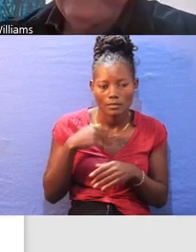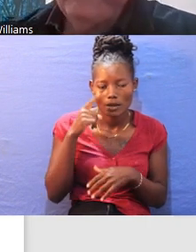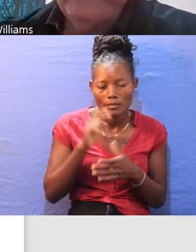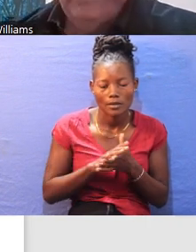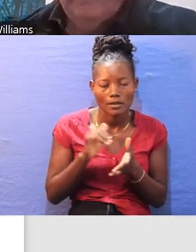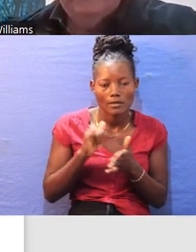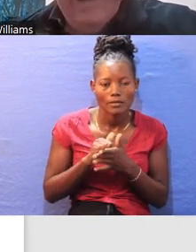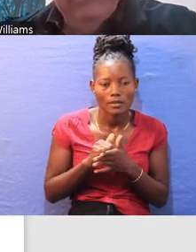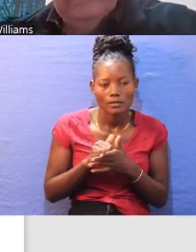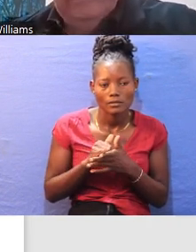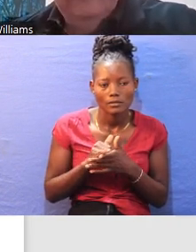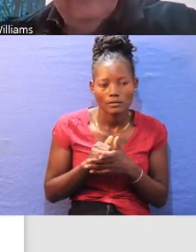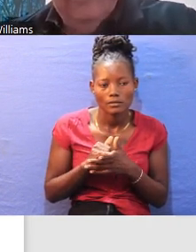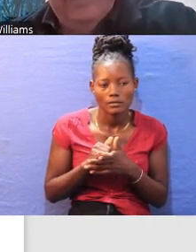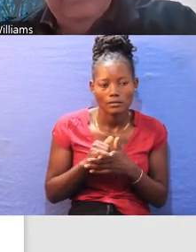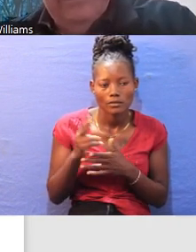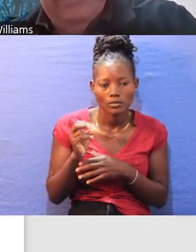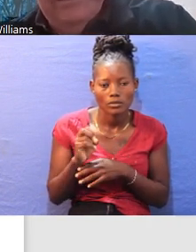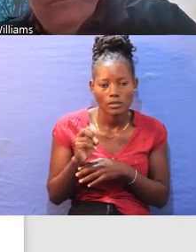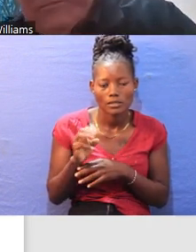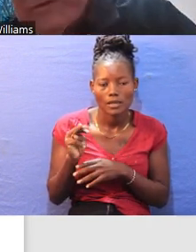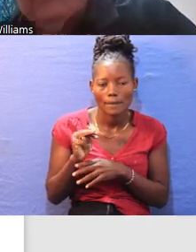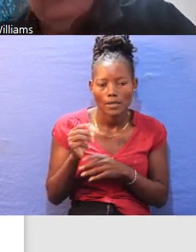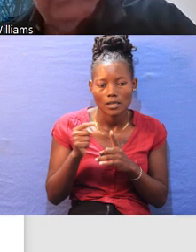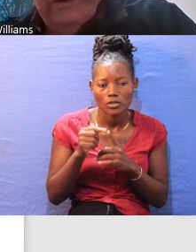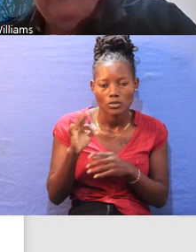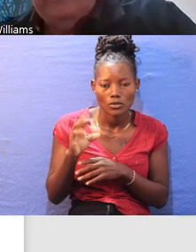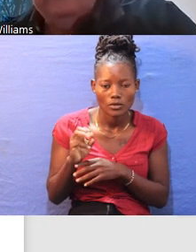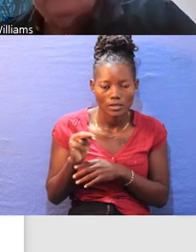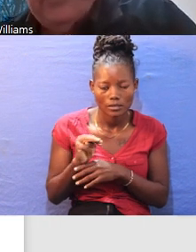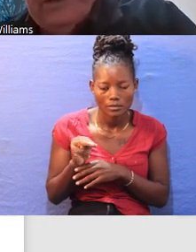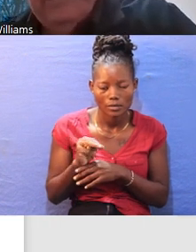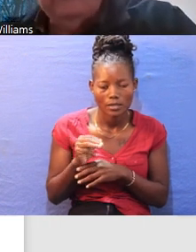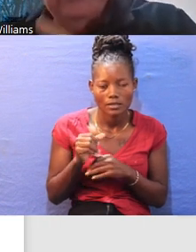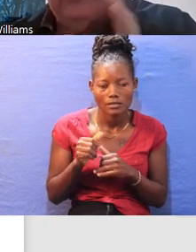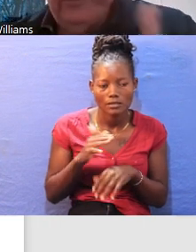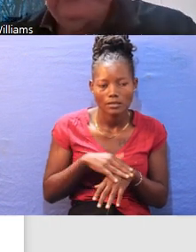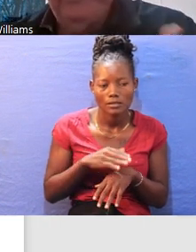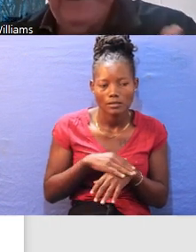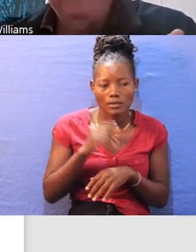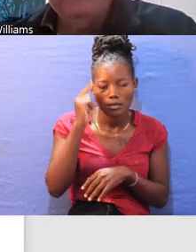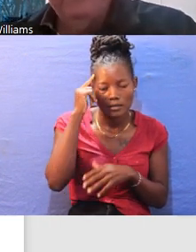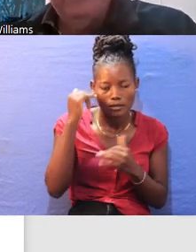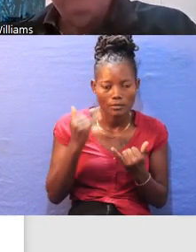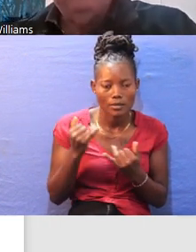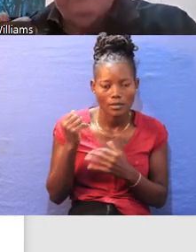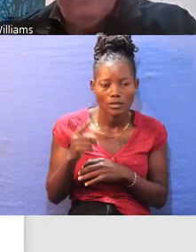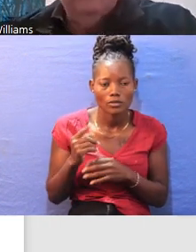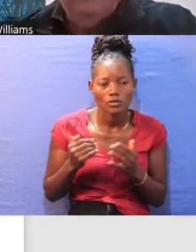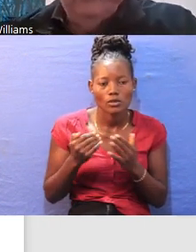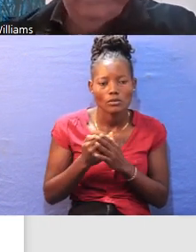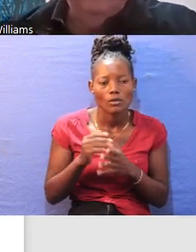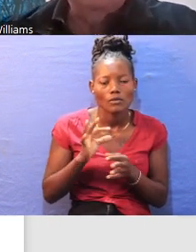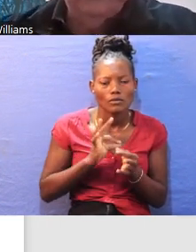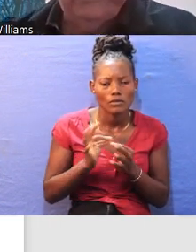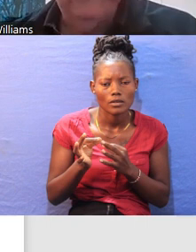quality. And I believe that 20 meters to 30 meters is the sweet spot. I think that allows